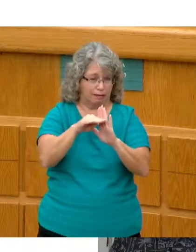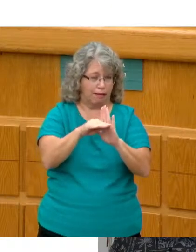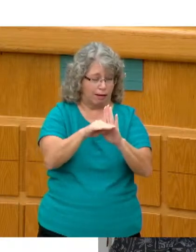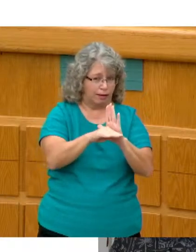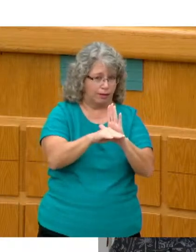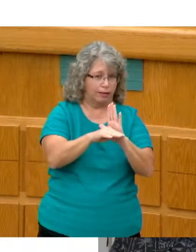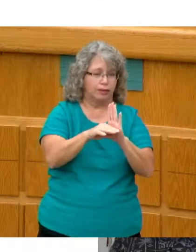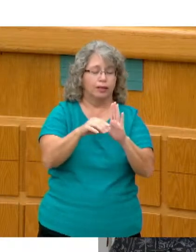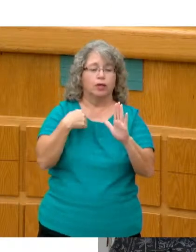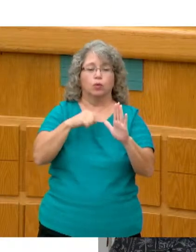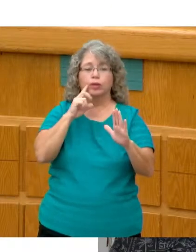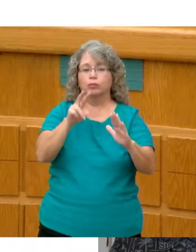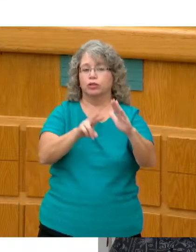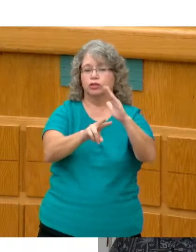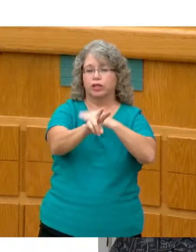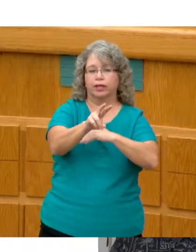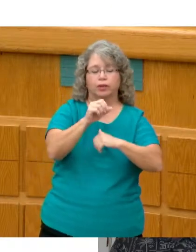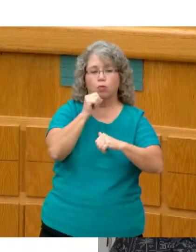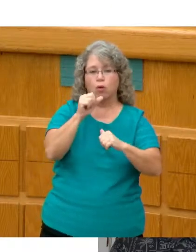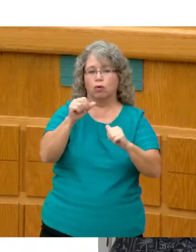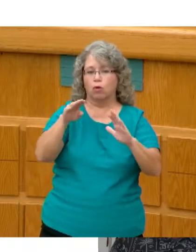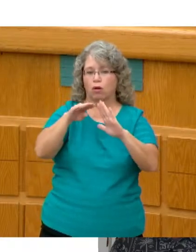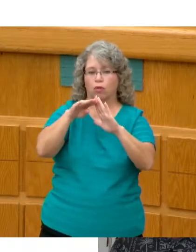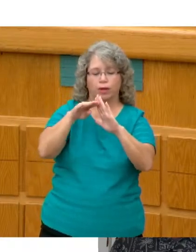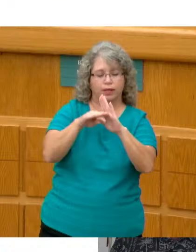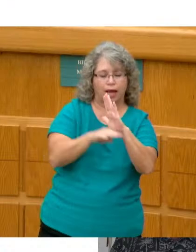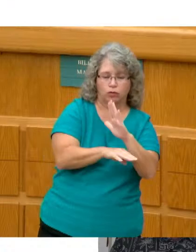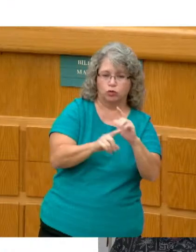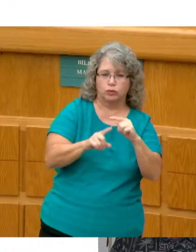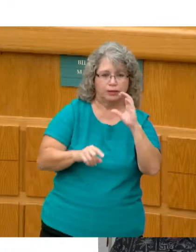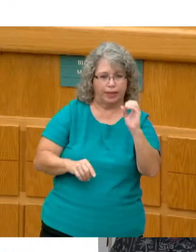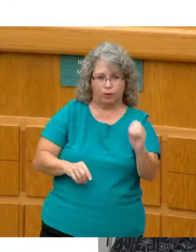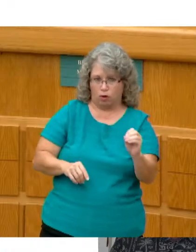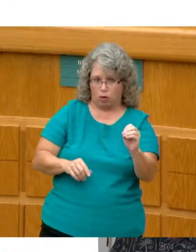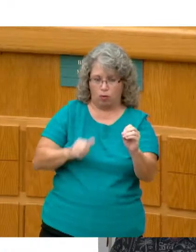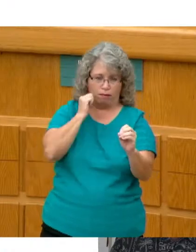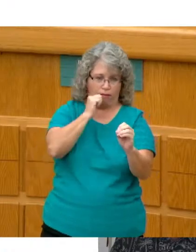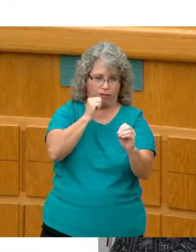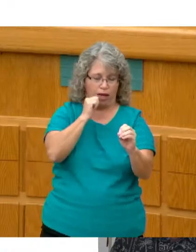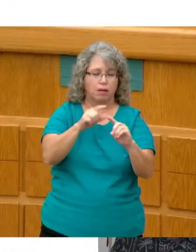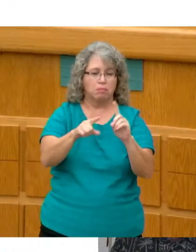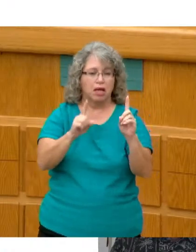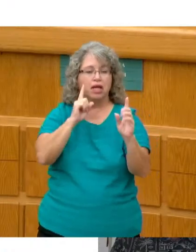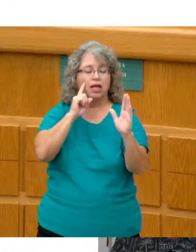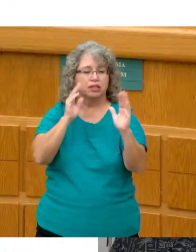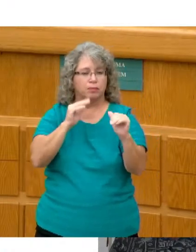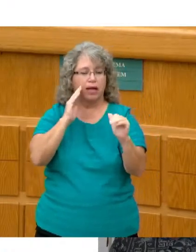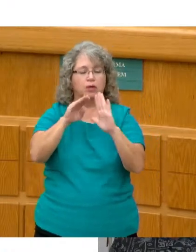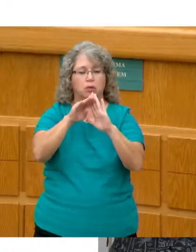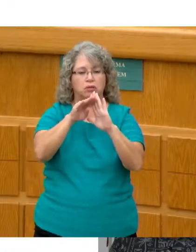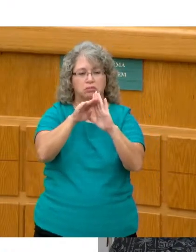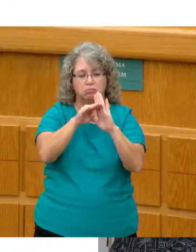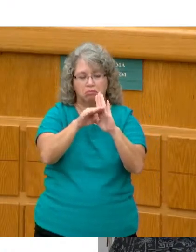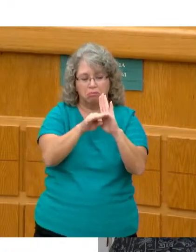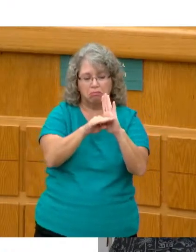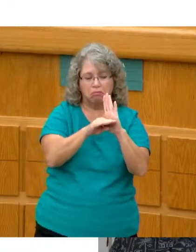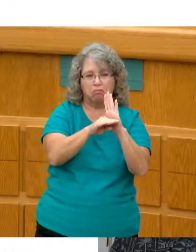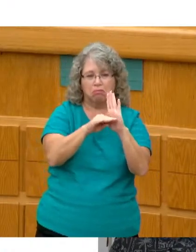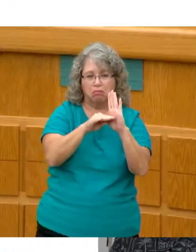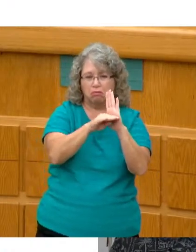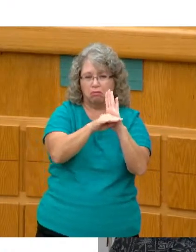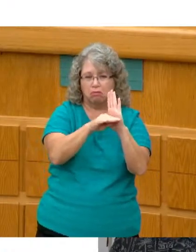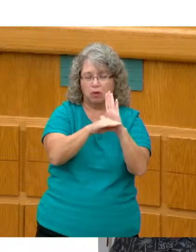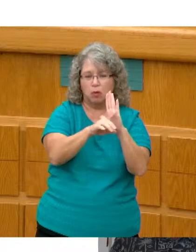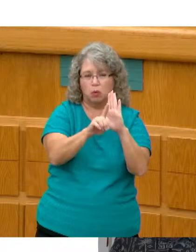that we won't get all the way down to 0 fatalities per day, but we expect it's going to level off right around 1 or 2 fatalities per